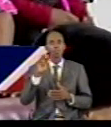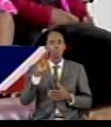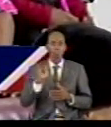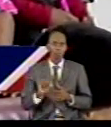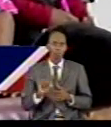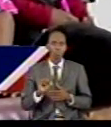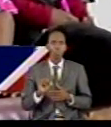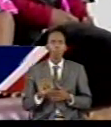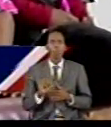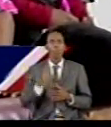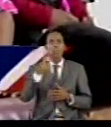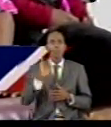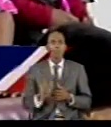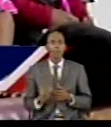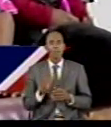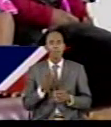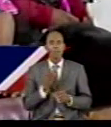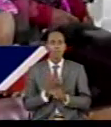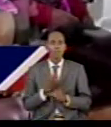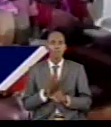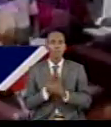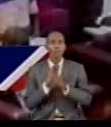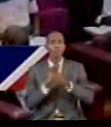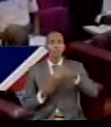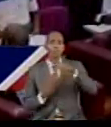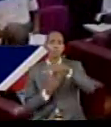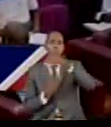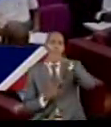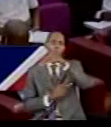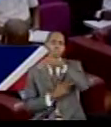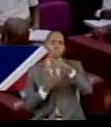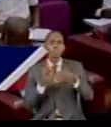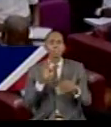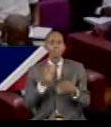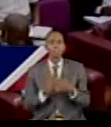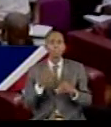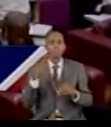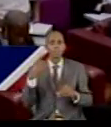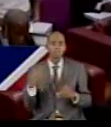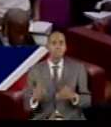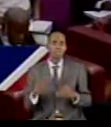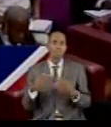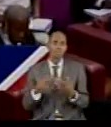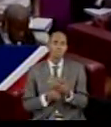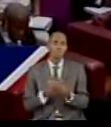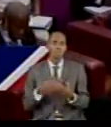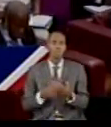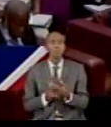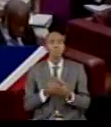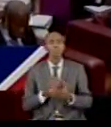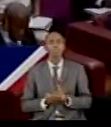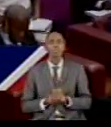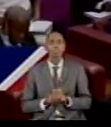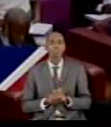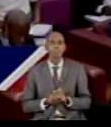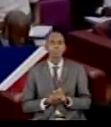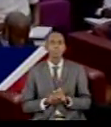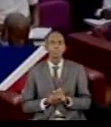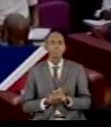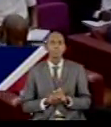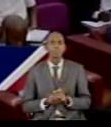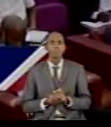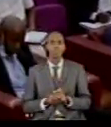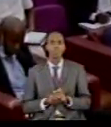faithful pillars in the gospel. Faithful pillars in the